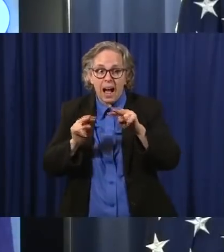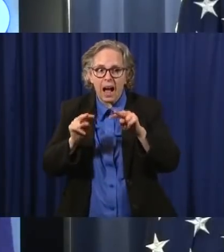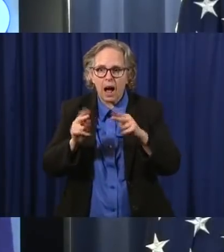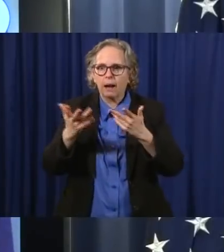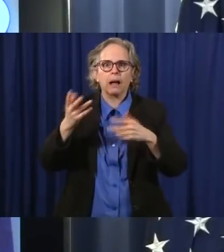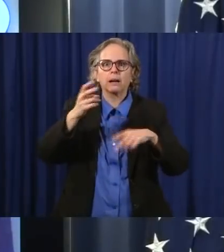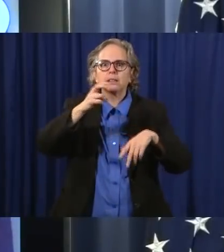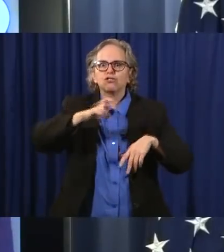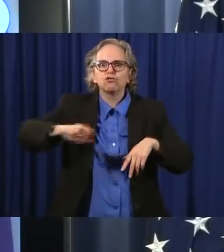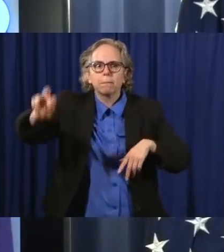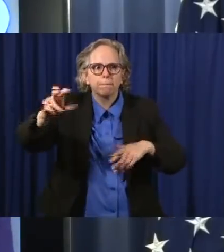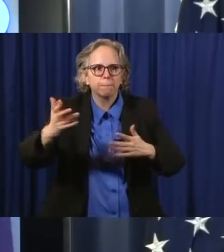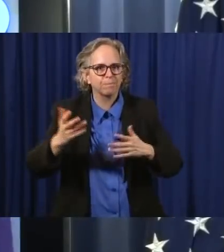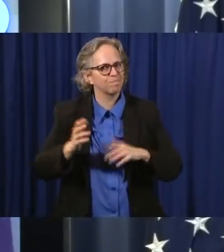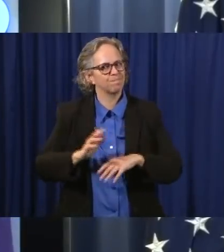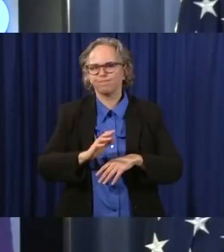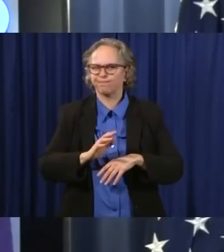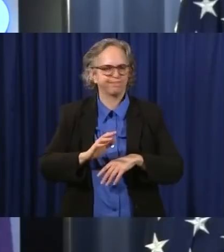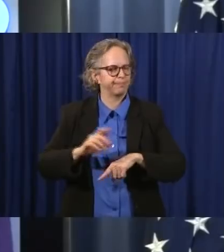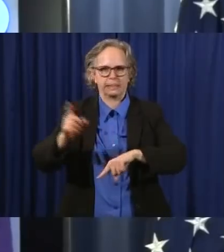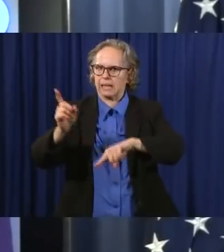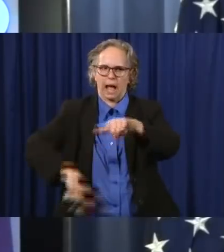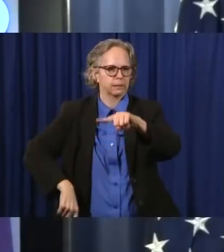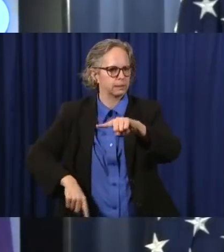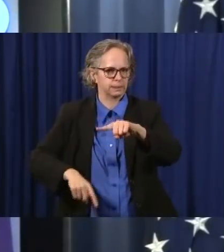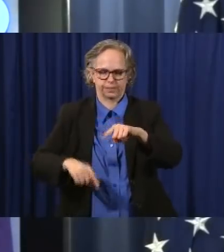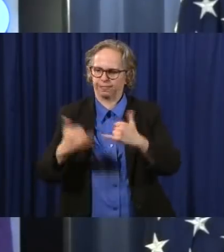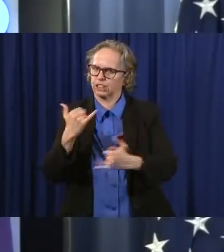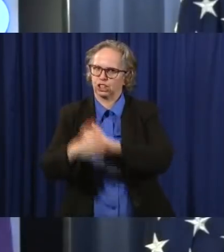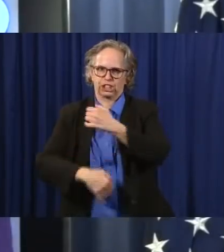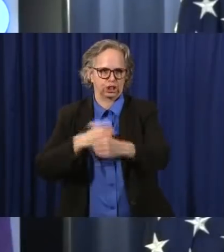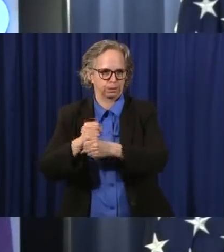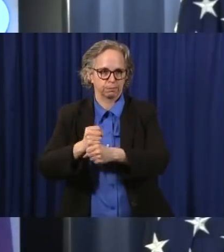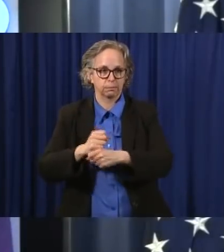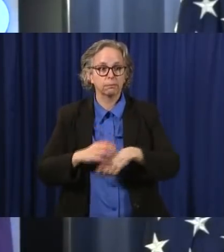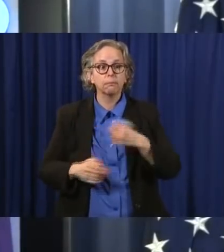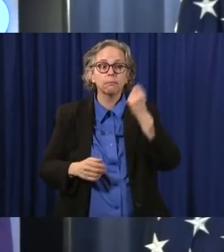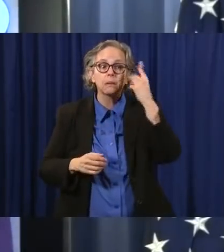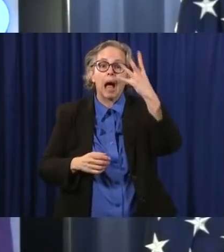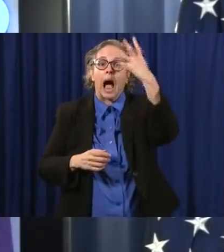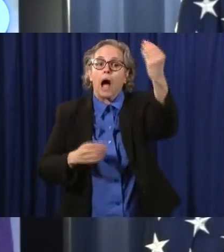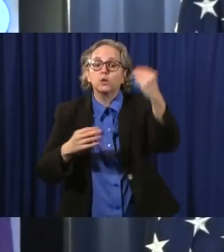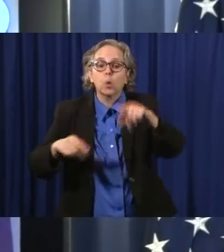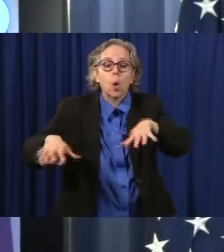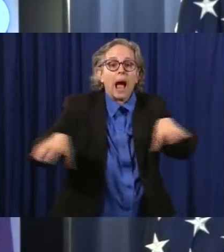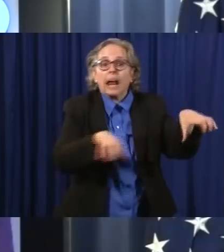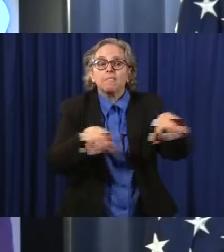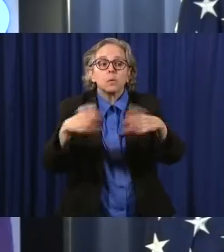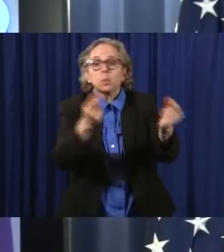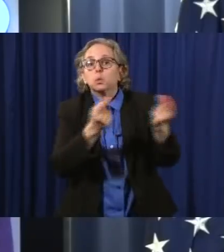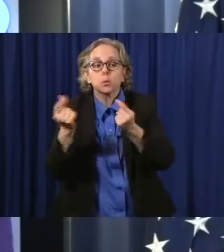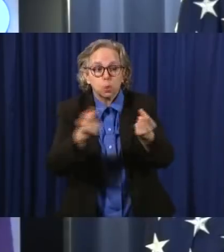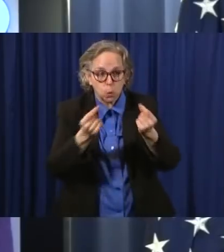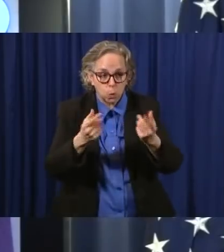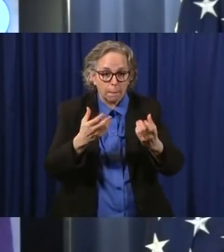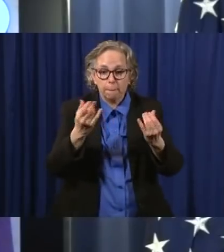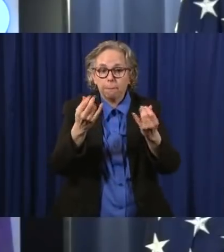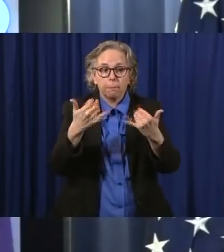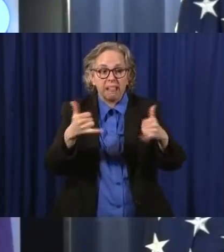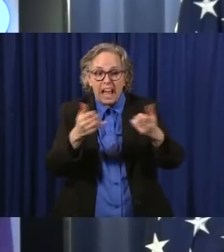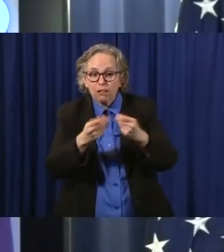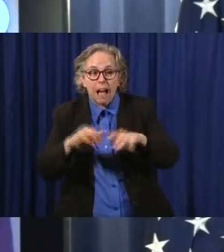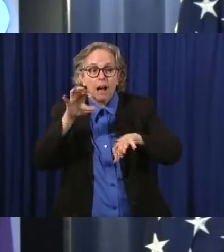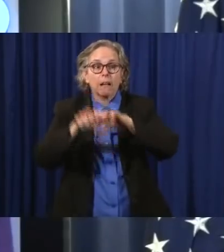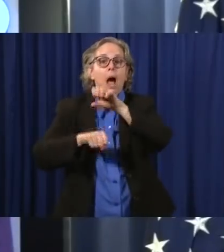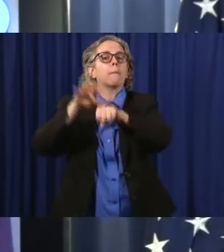will be playground and outdoor activities, but again, a lot of sanitizing in between each group.